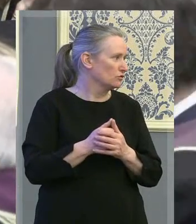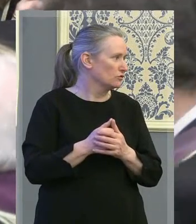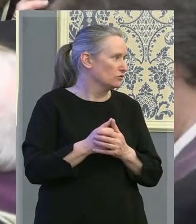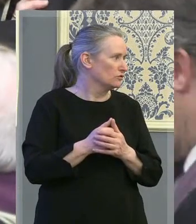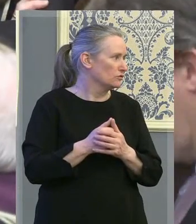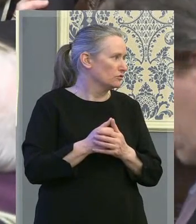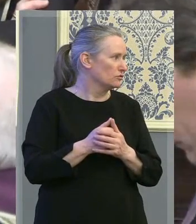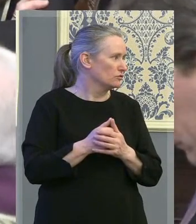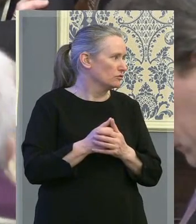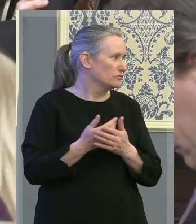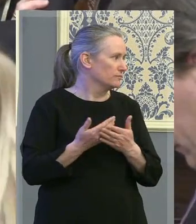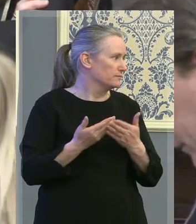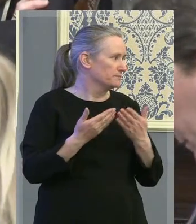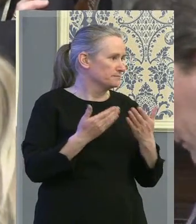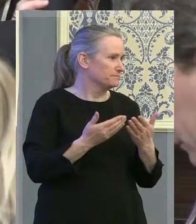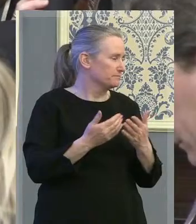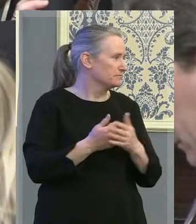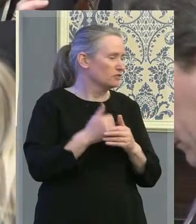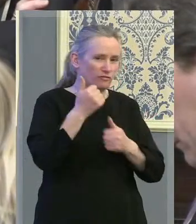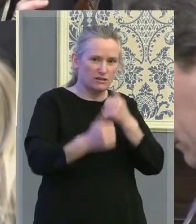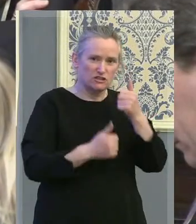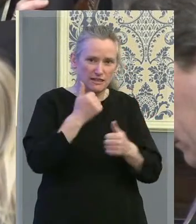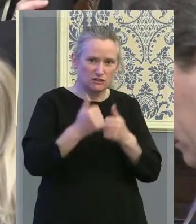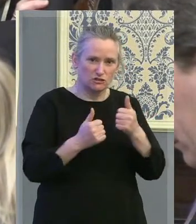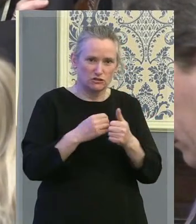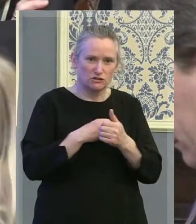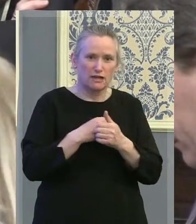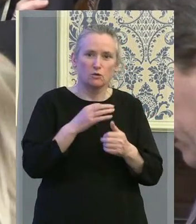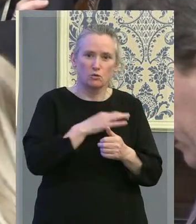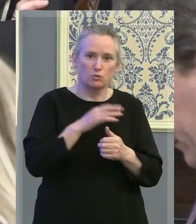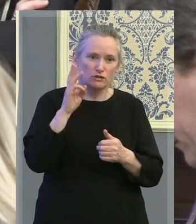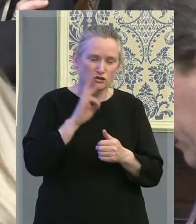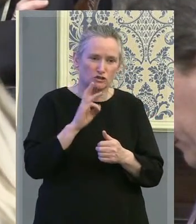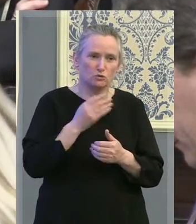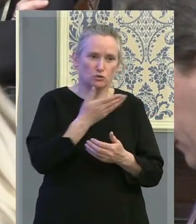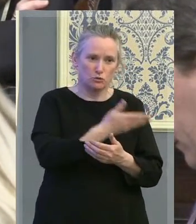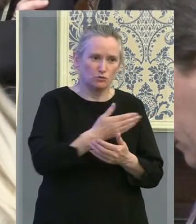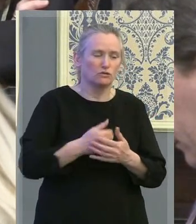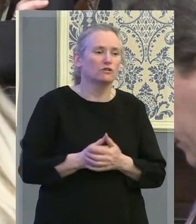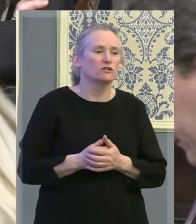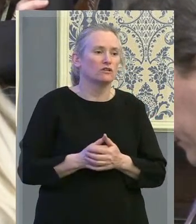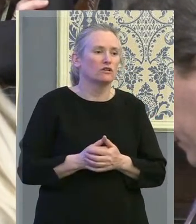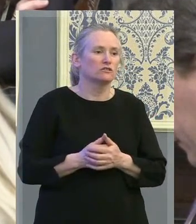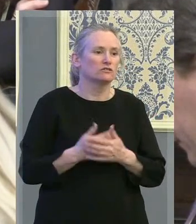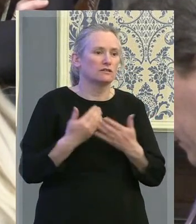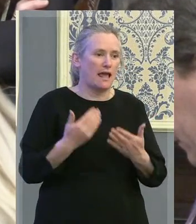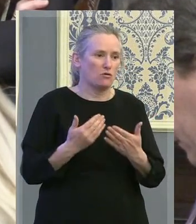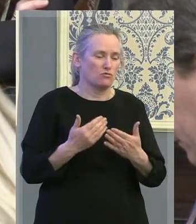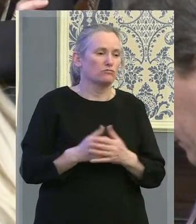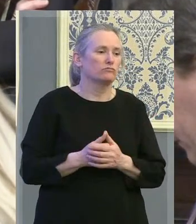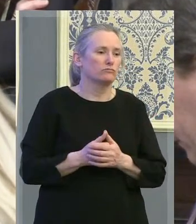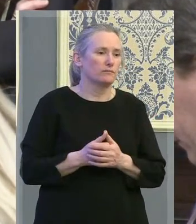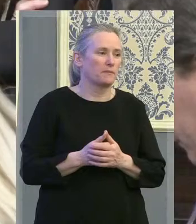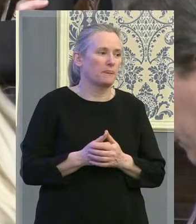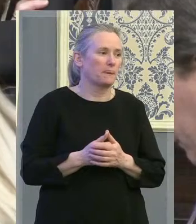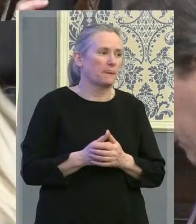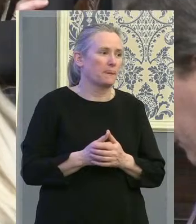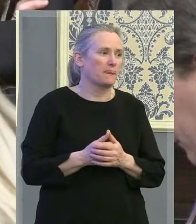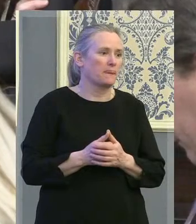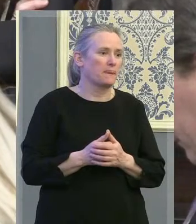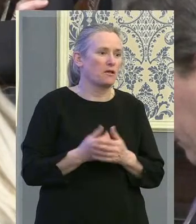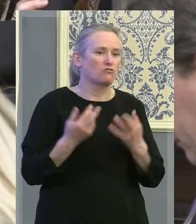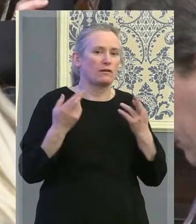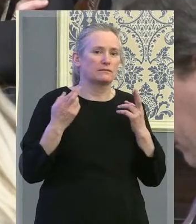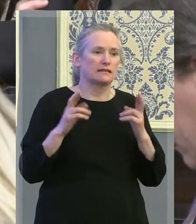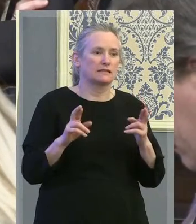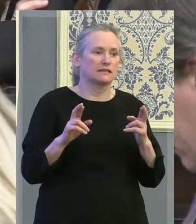convey the grouping's congratulations and good wishes. So I'm going to call on the